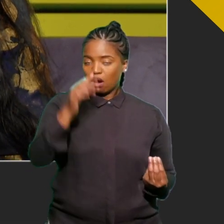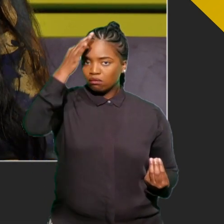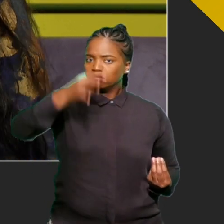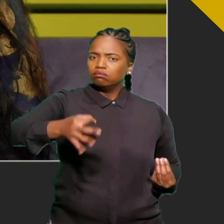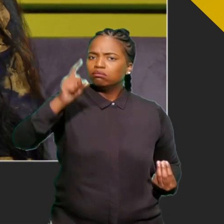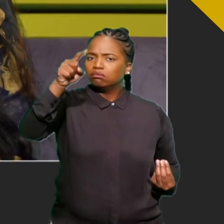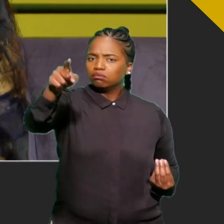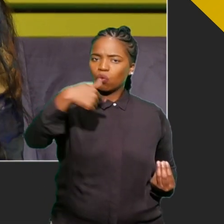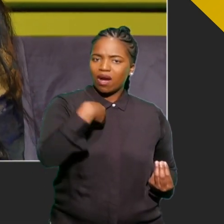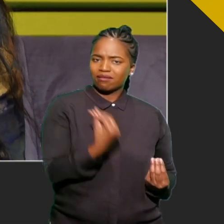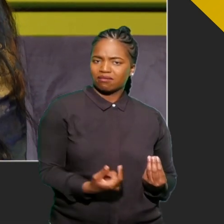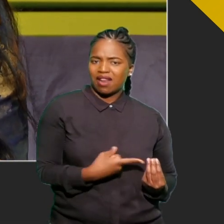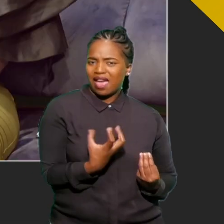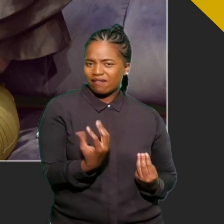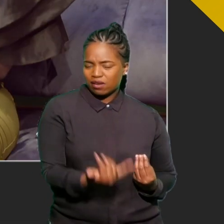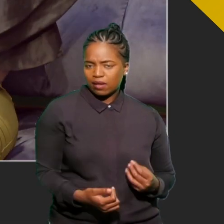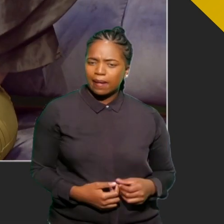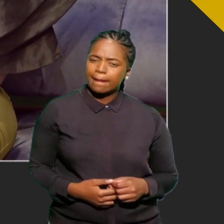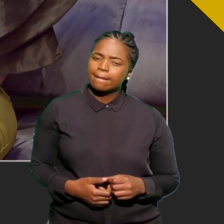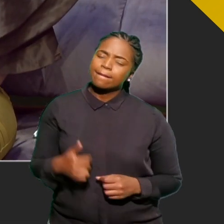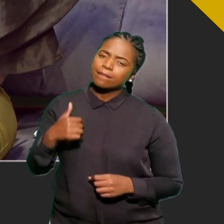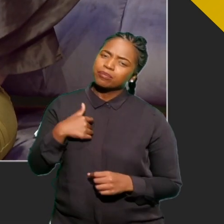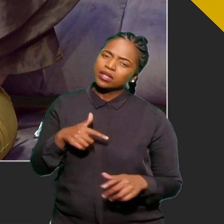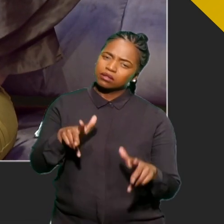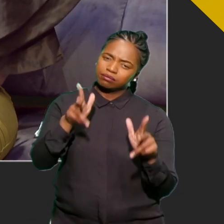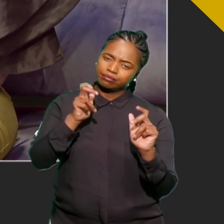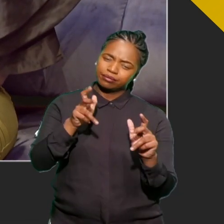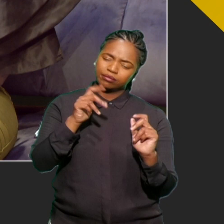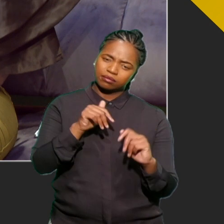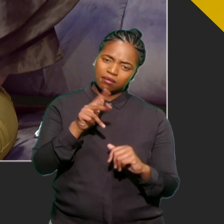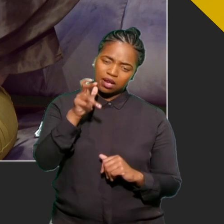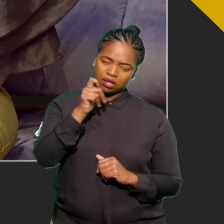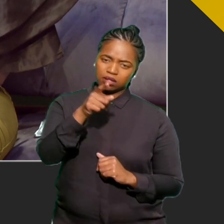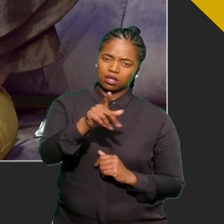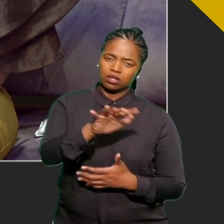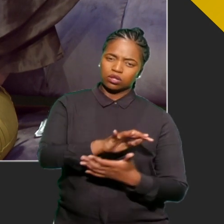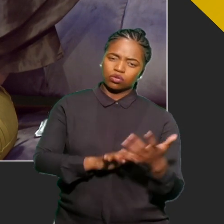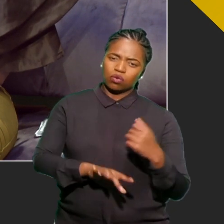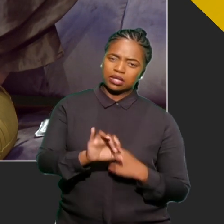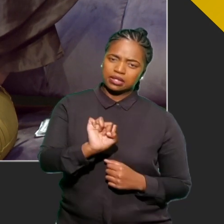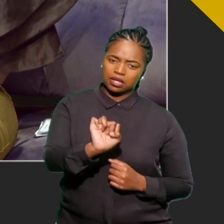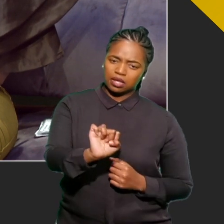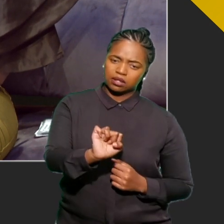know. So I actually want to ask you, just listening to Eunice Rabua, are